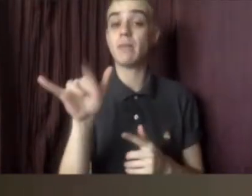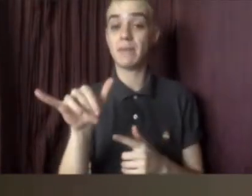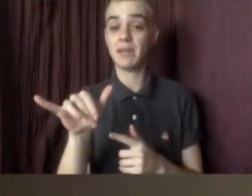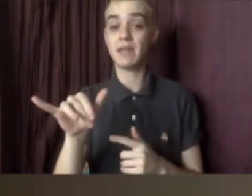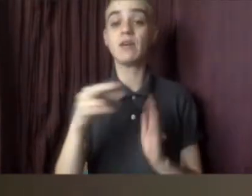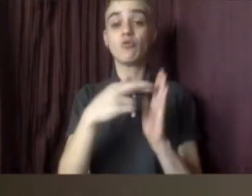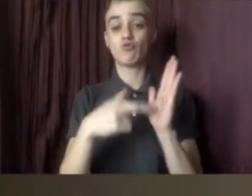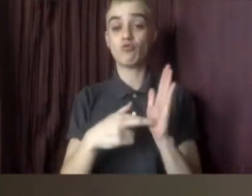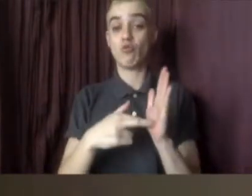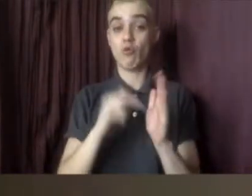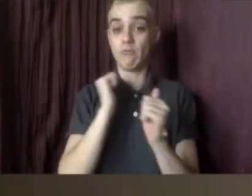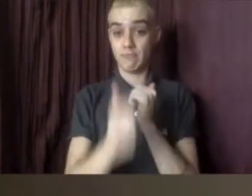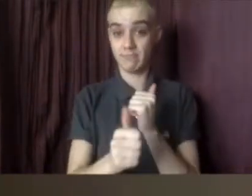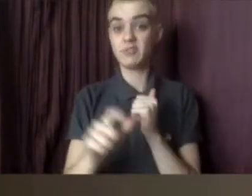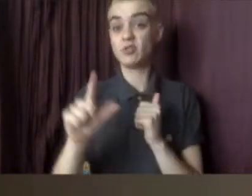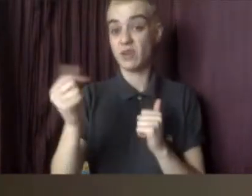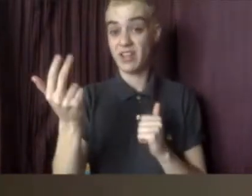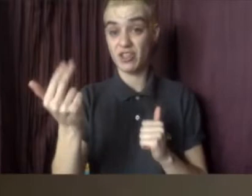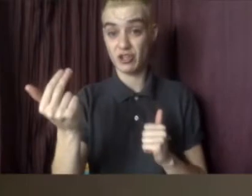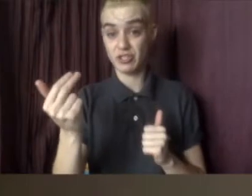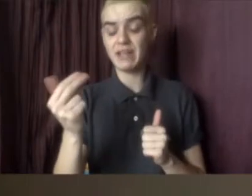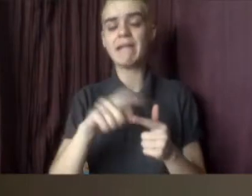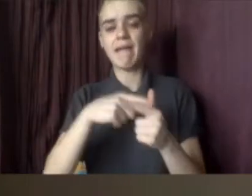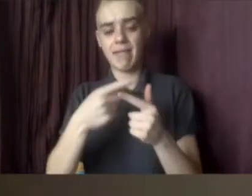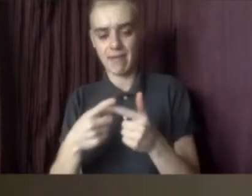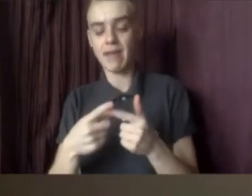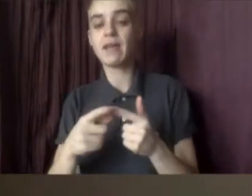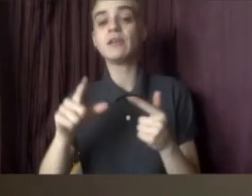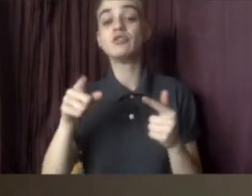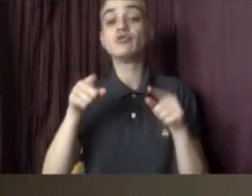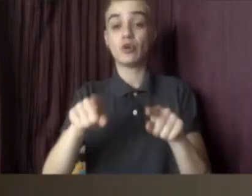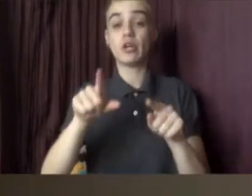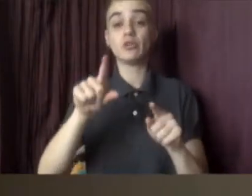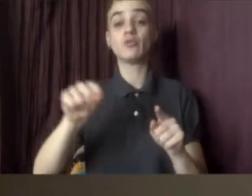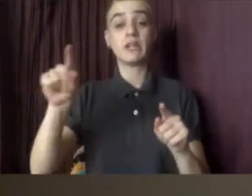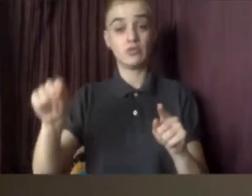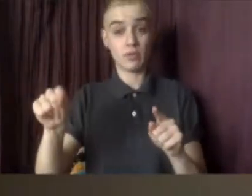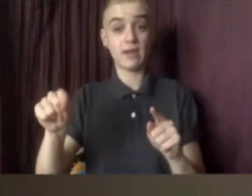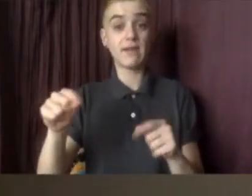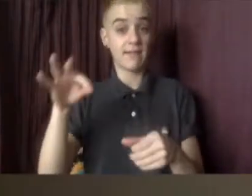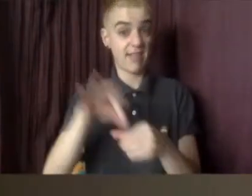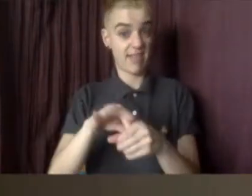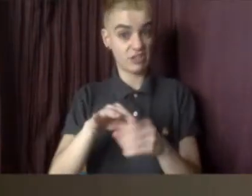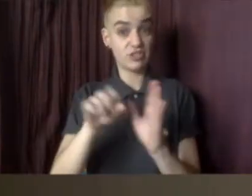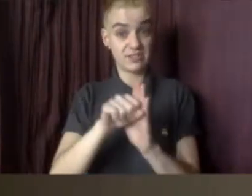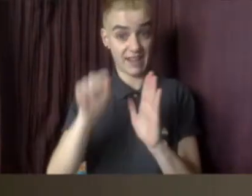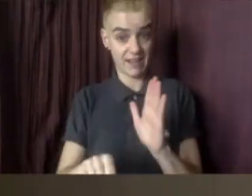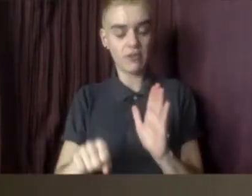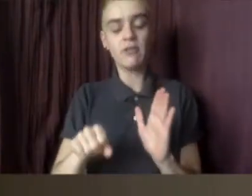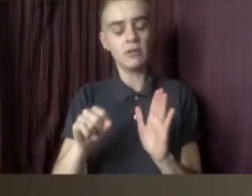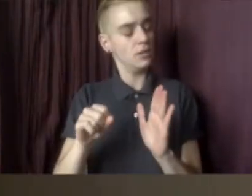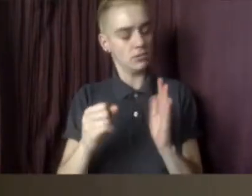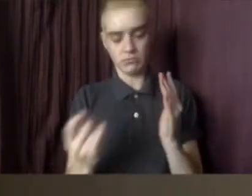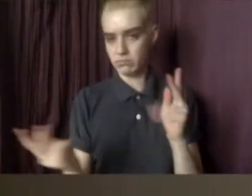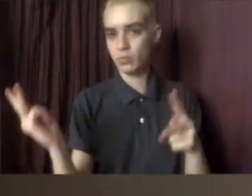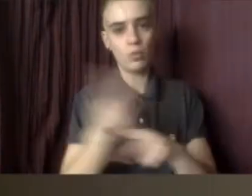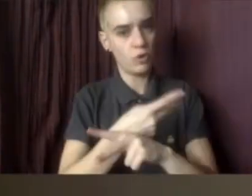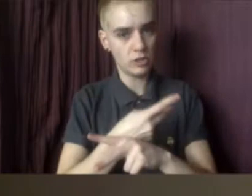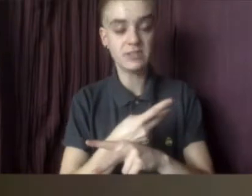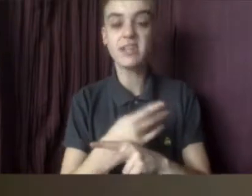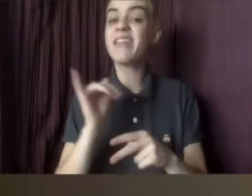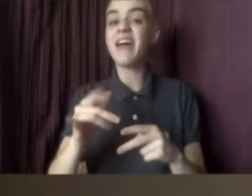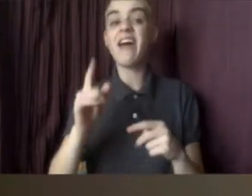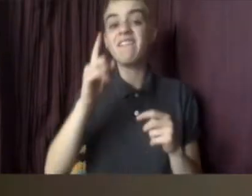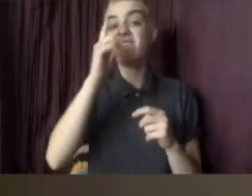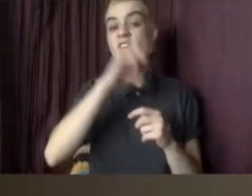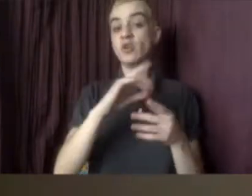And so with the weakened VRA, states are now using that narrative to take really aggressive steps to erect